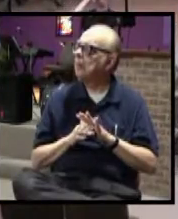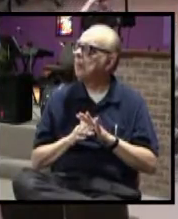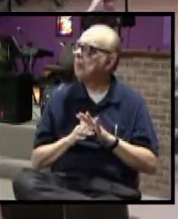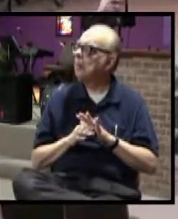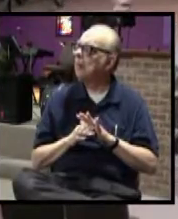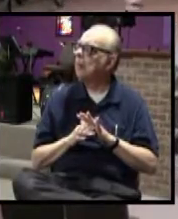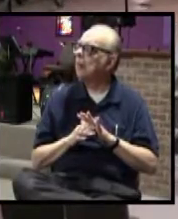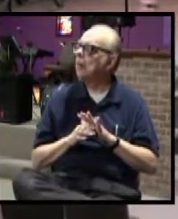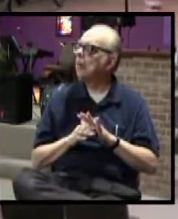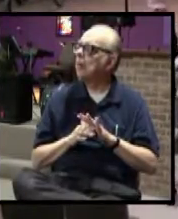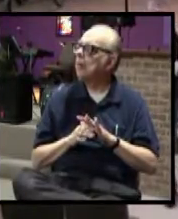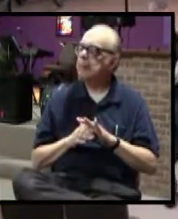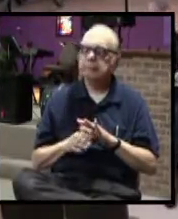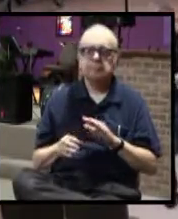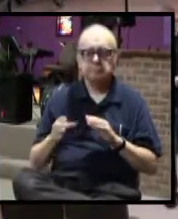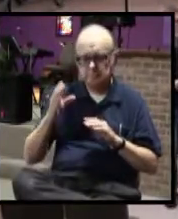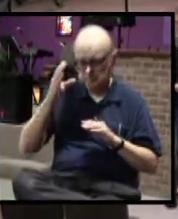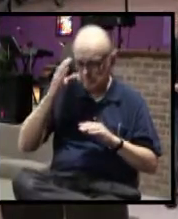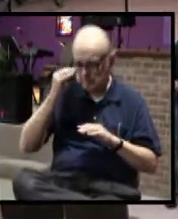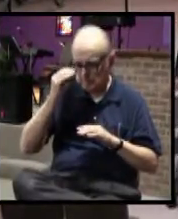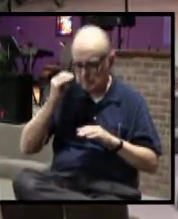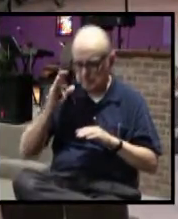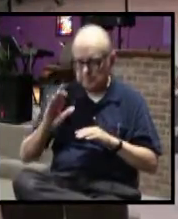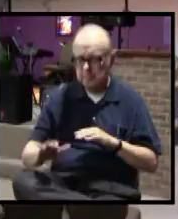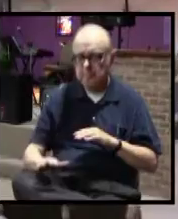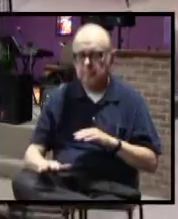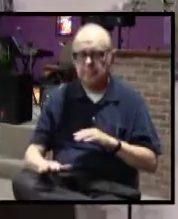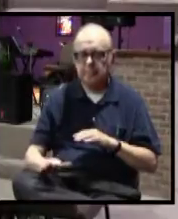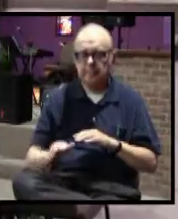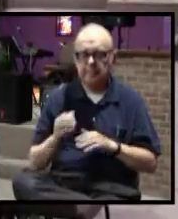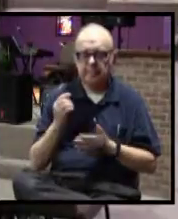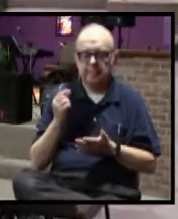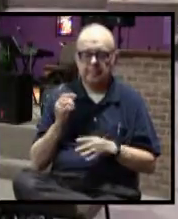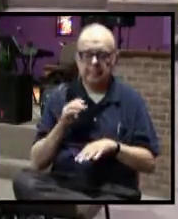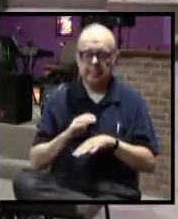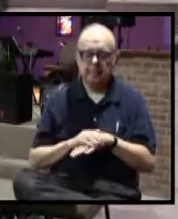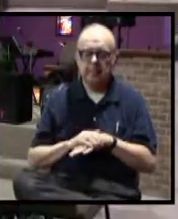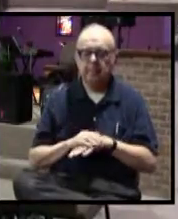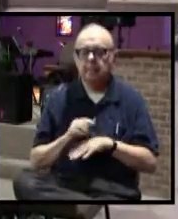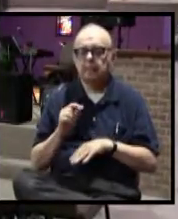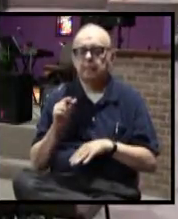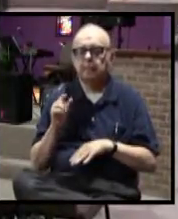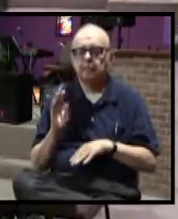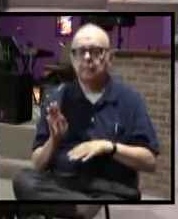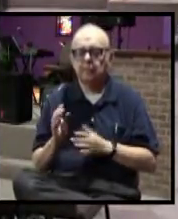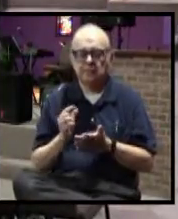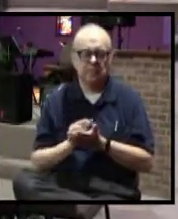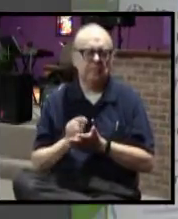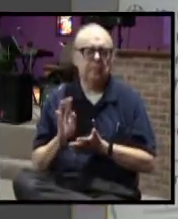You got it, Mark? It's a little boy. Fourth grade.